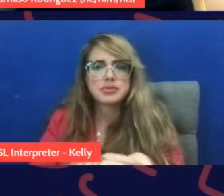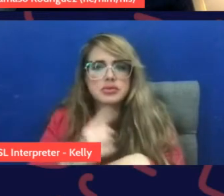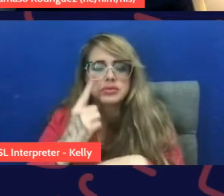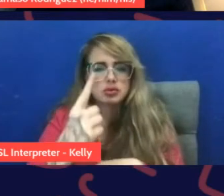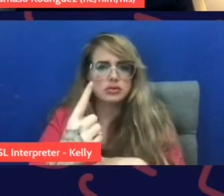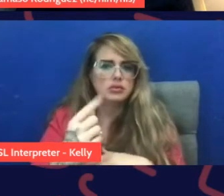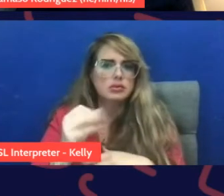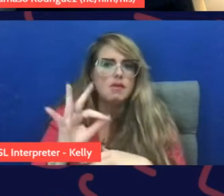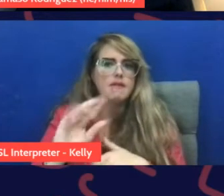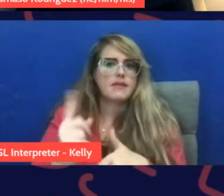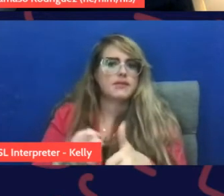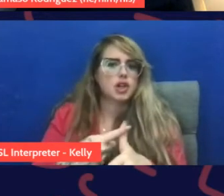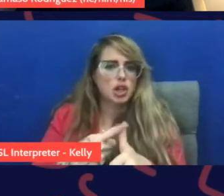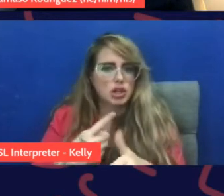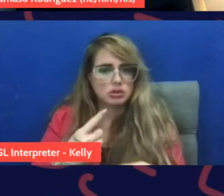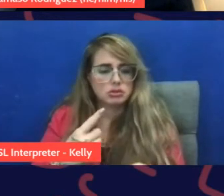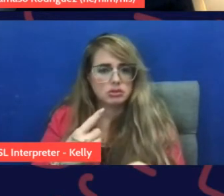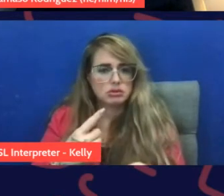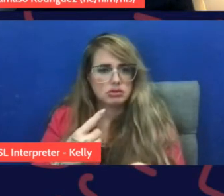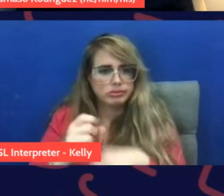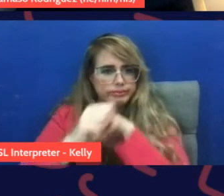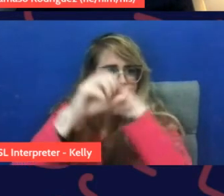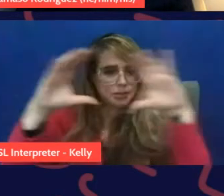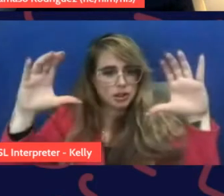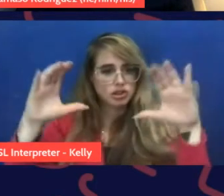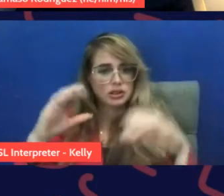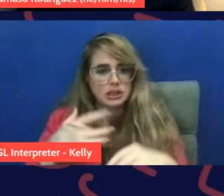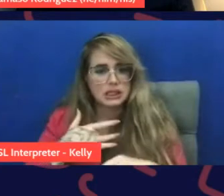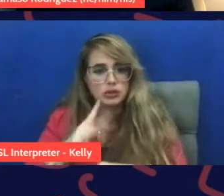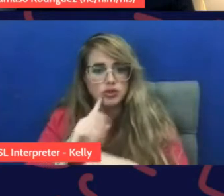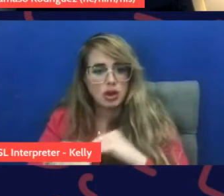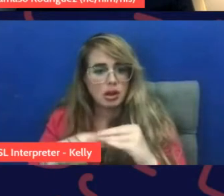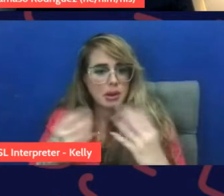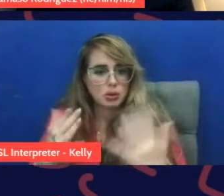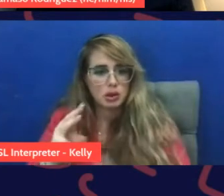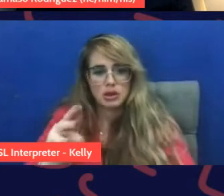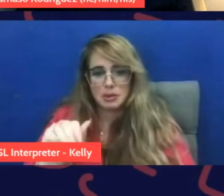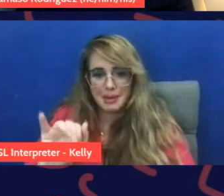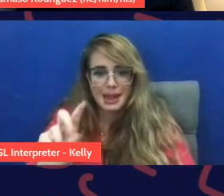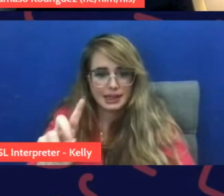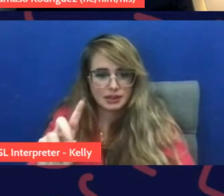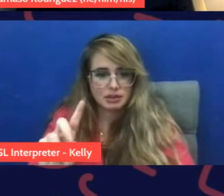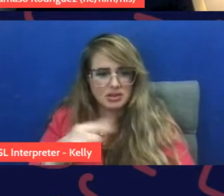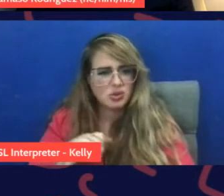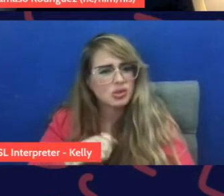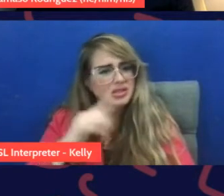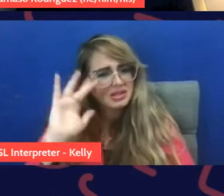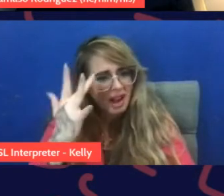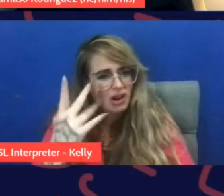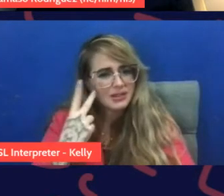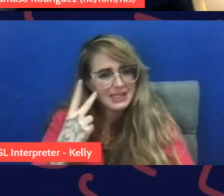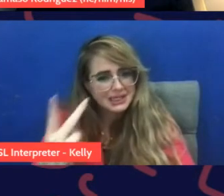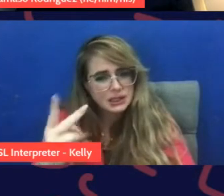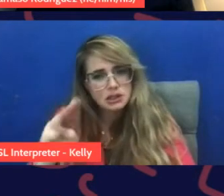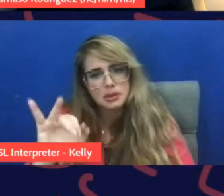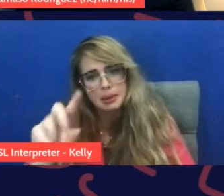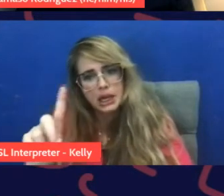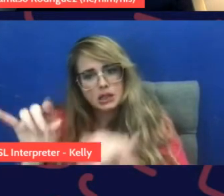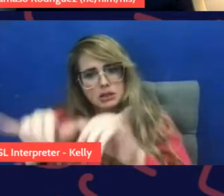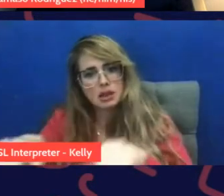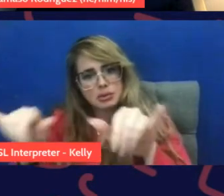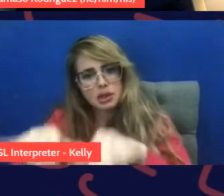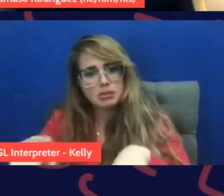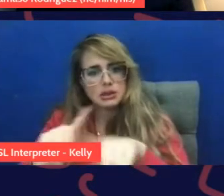first figures that always gets invoked is the maid, right? Like, we're tired of seeing ourselves as maids, and then the list